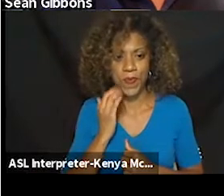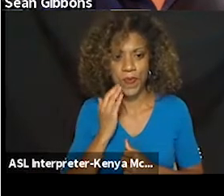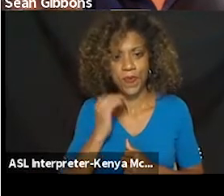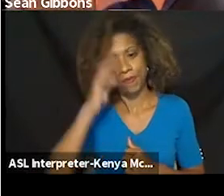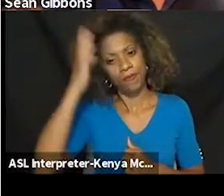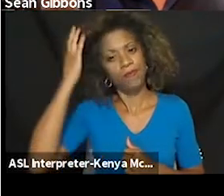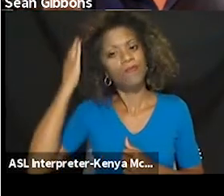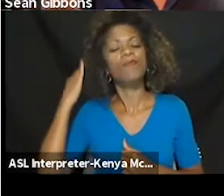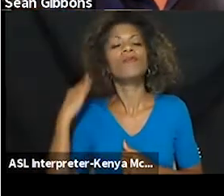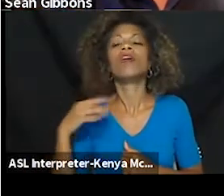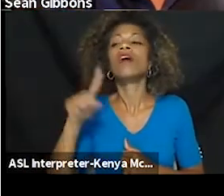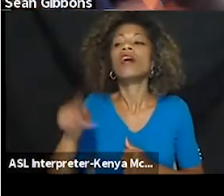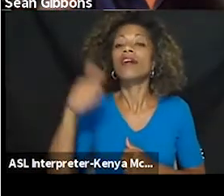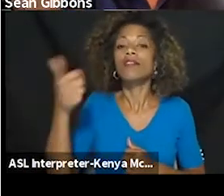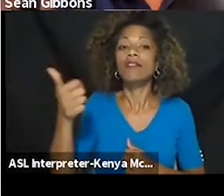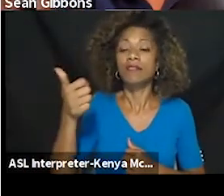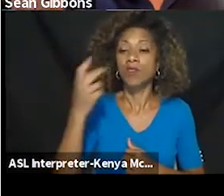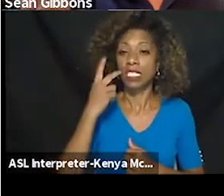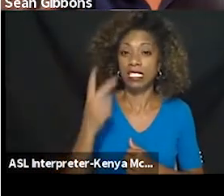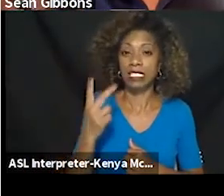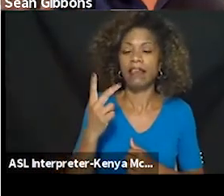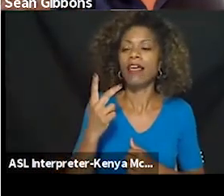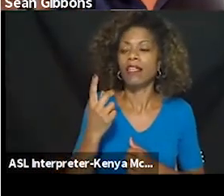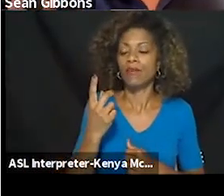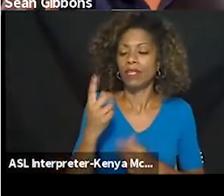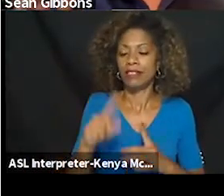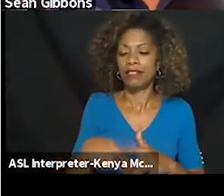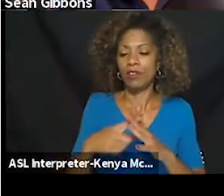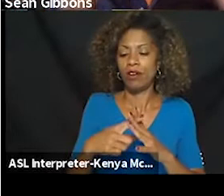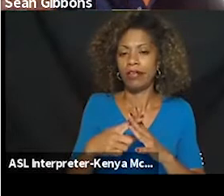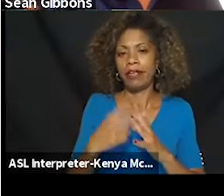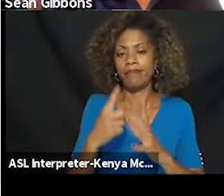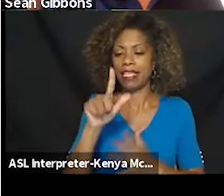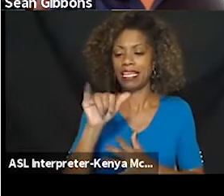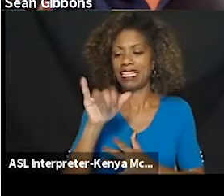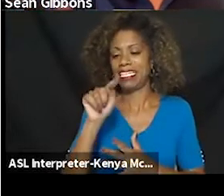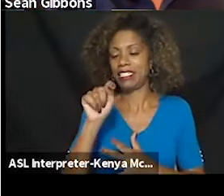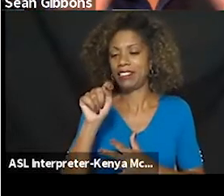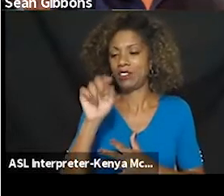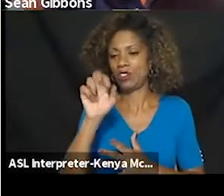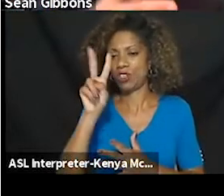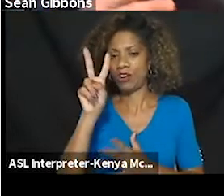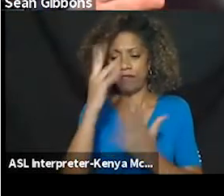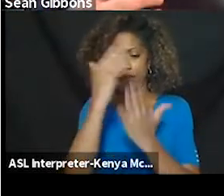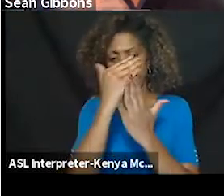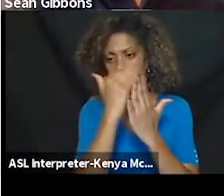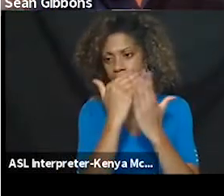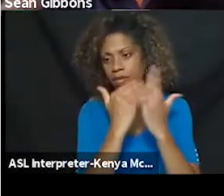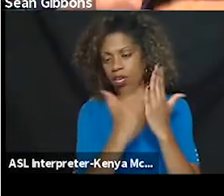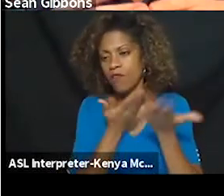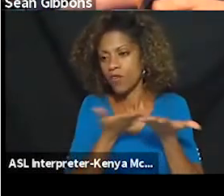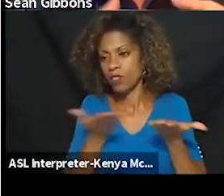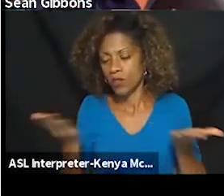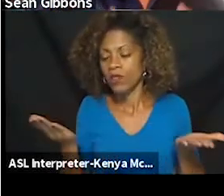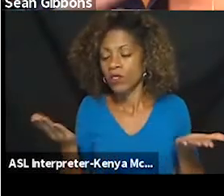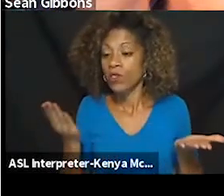mention super briefly, it's kind of self-explanatory. We started a listserv last year in the middle of the pandemic, thinking Lots of us have questions. Inevitably, somebody else out there in the world